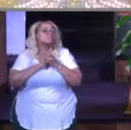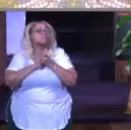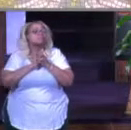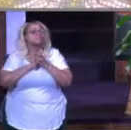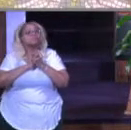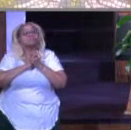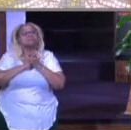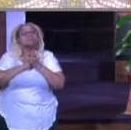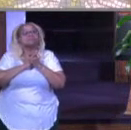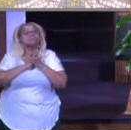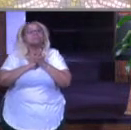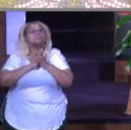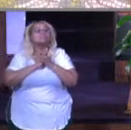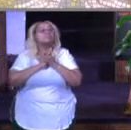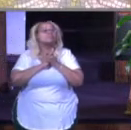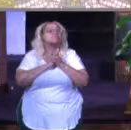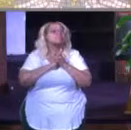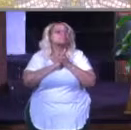Yes, God.